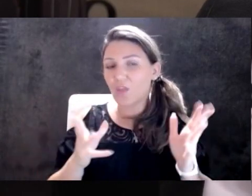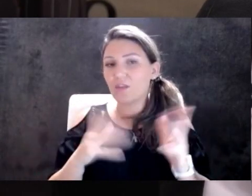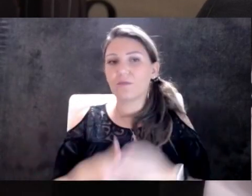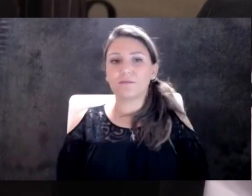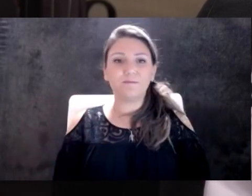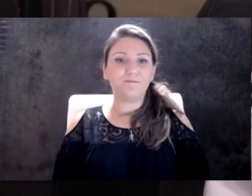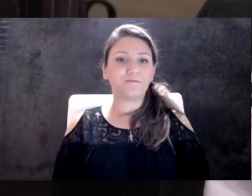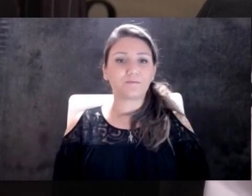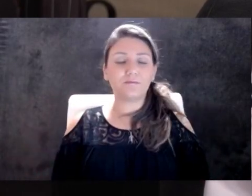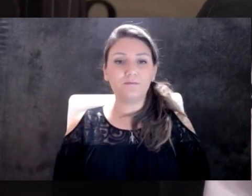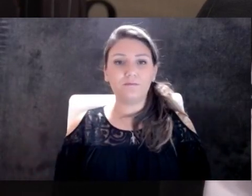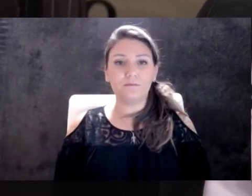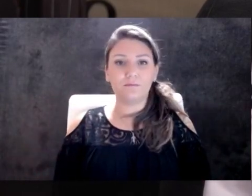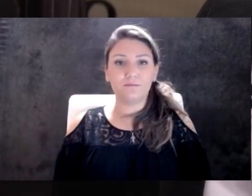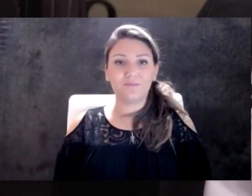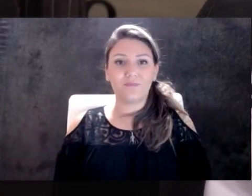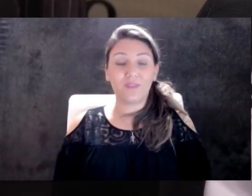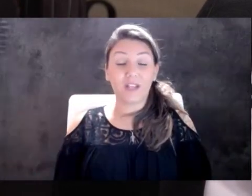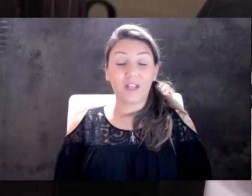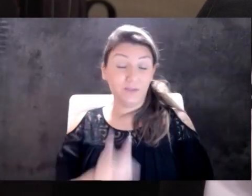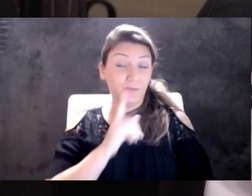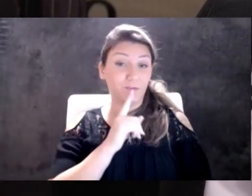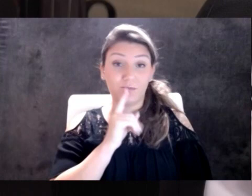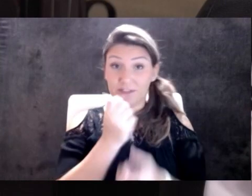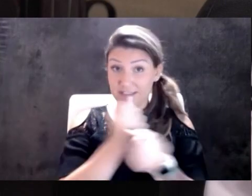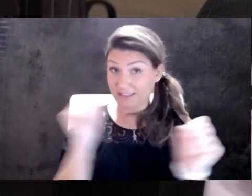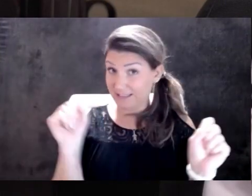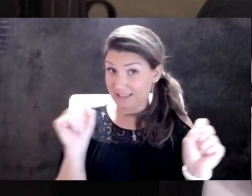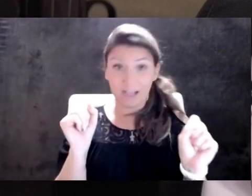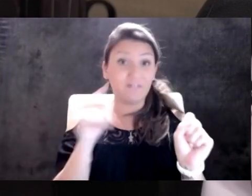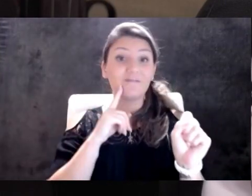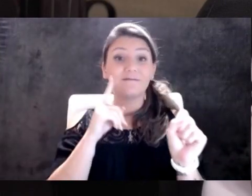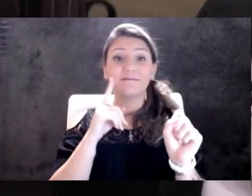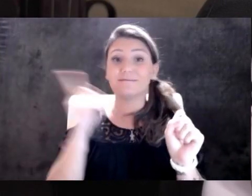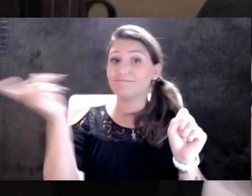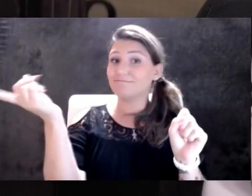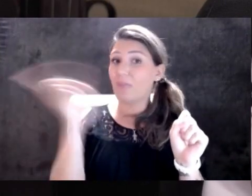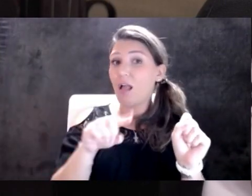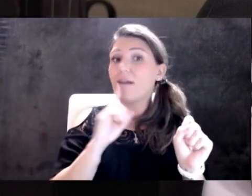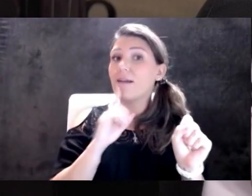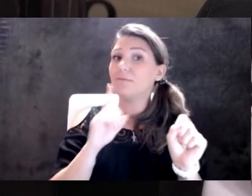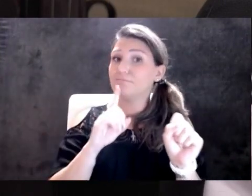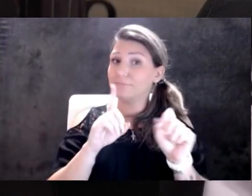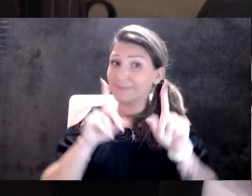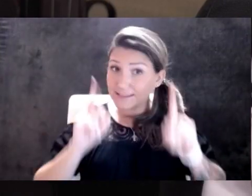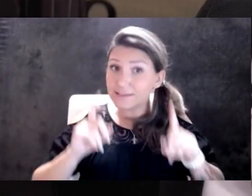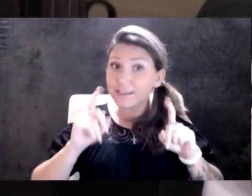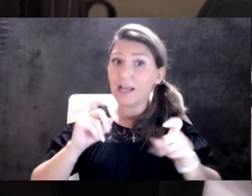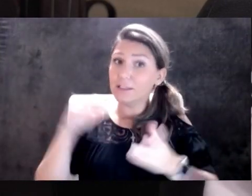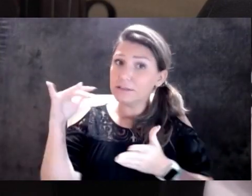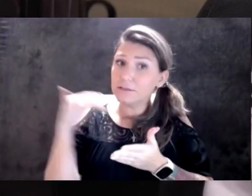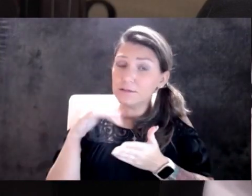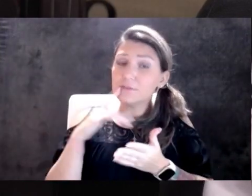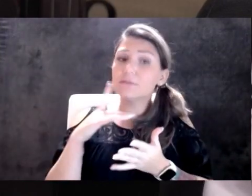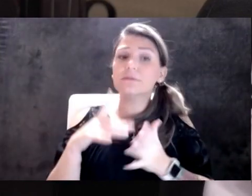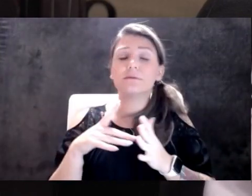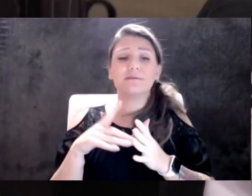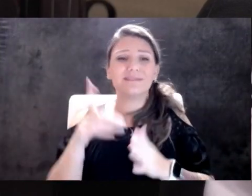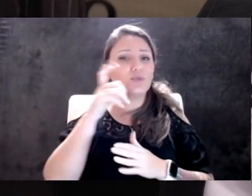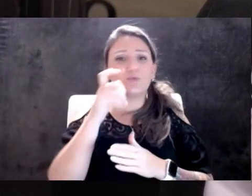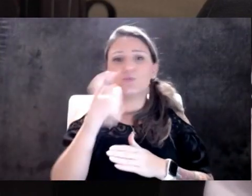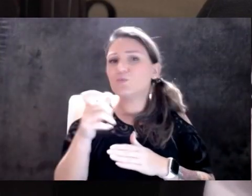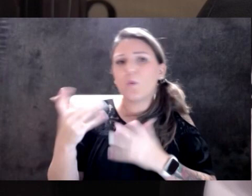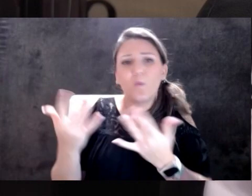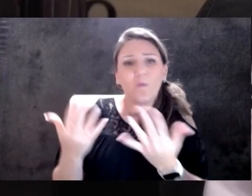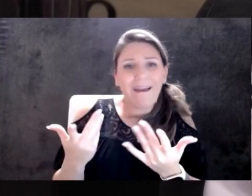think it's very safe to come get your screening, and don't put it off. Get it done